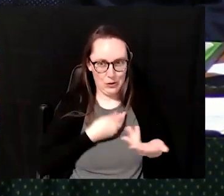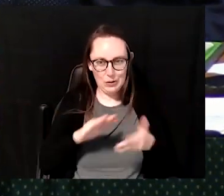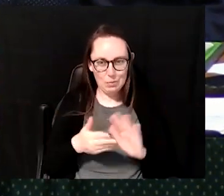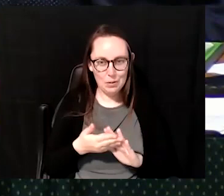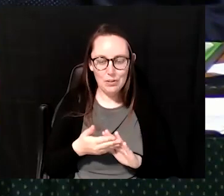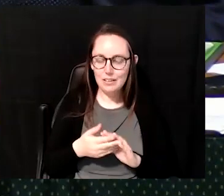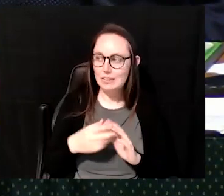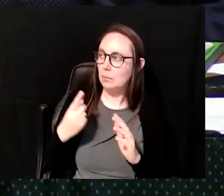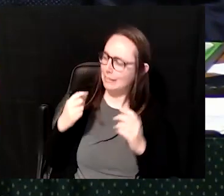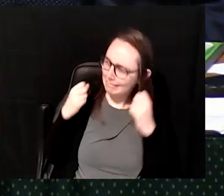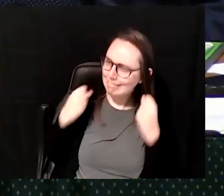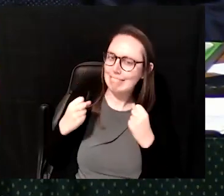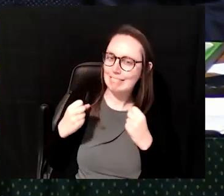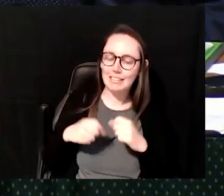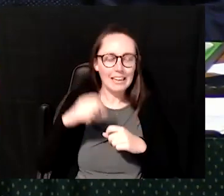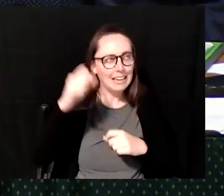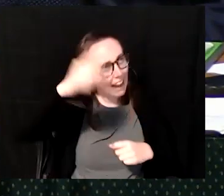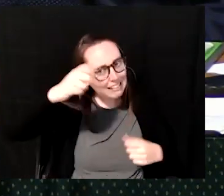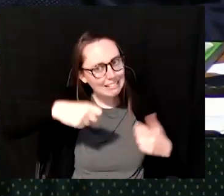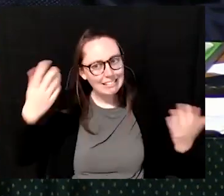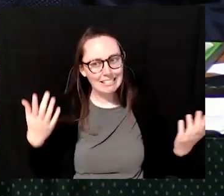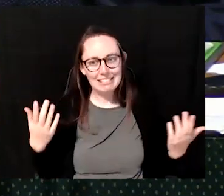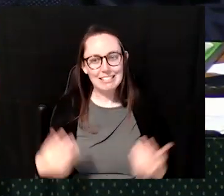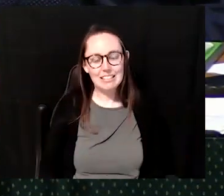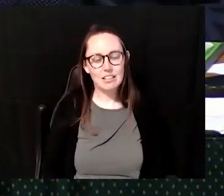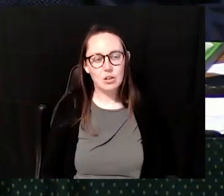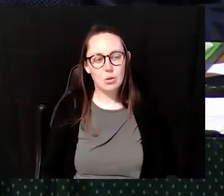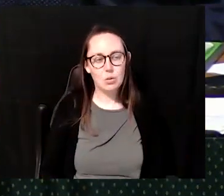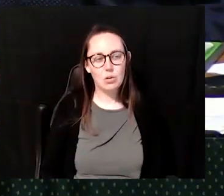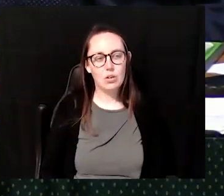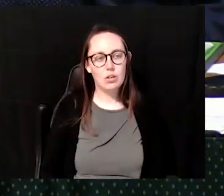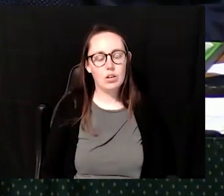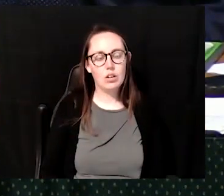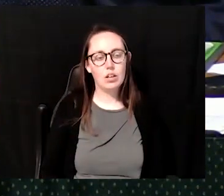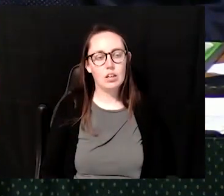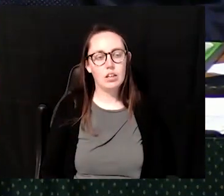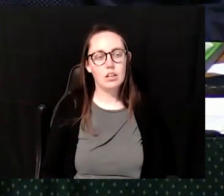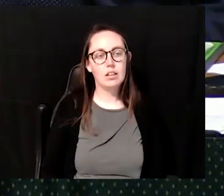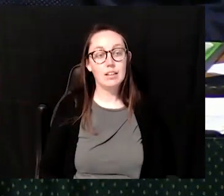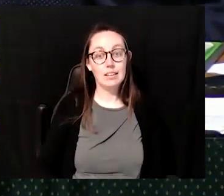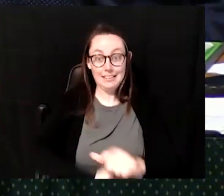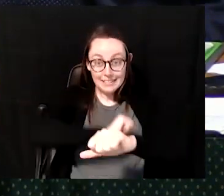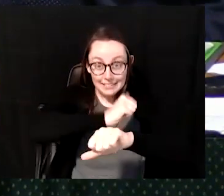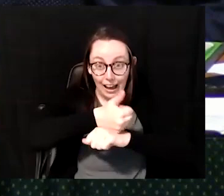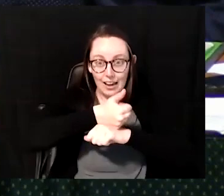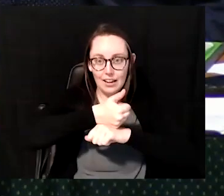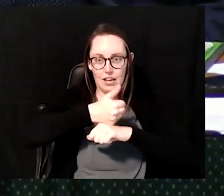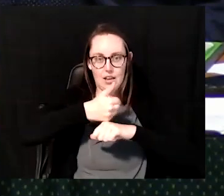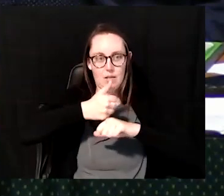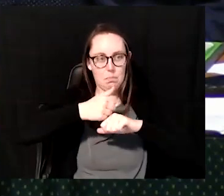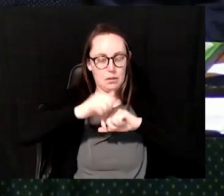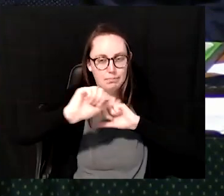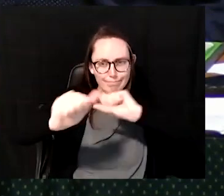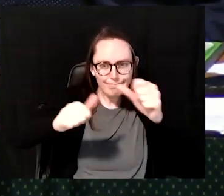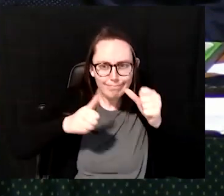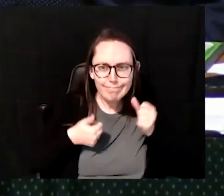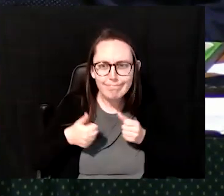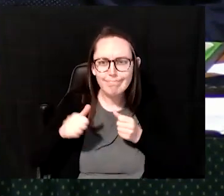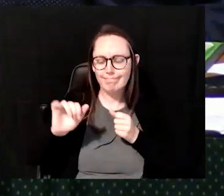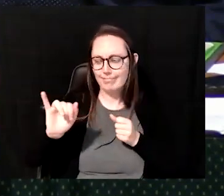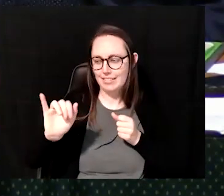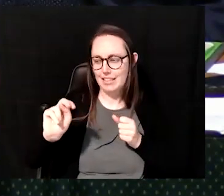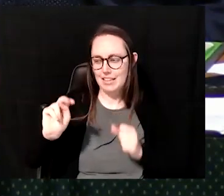um so I think developing infrastructure around this and making it uh